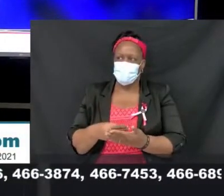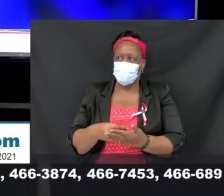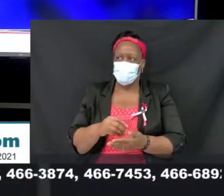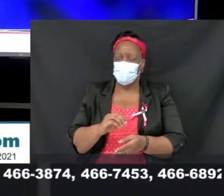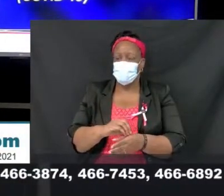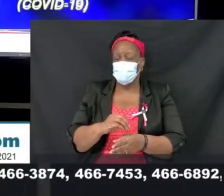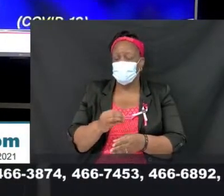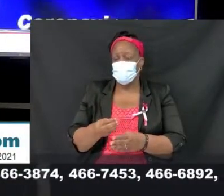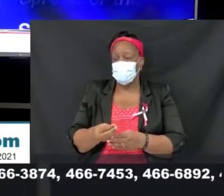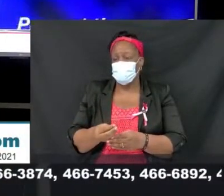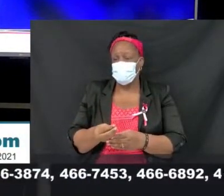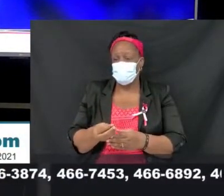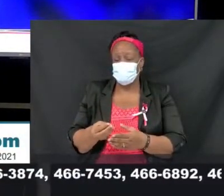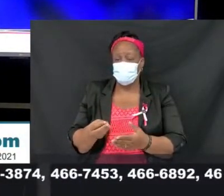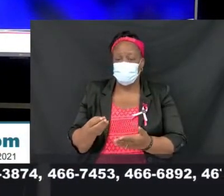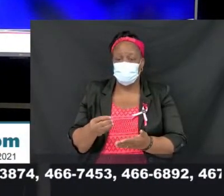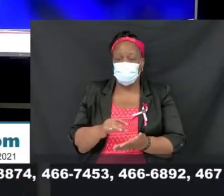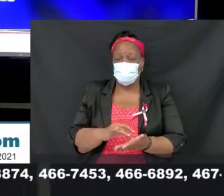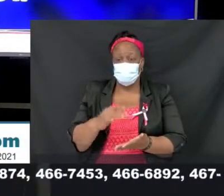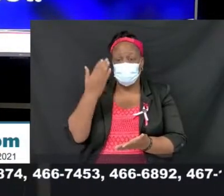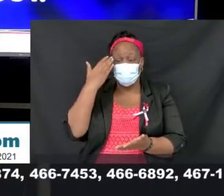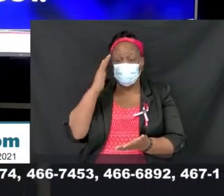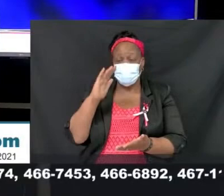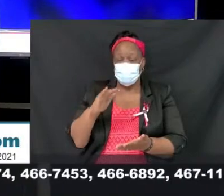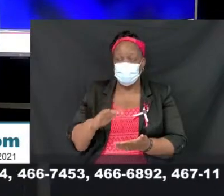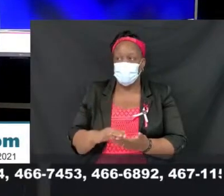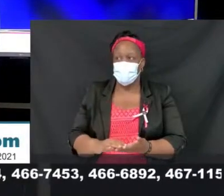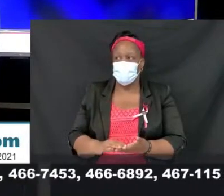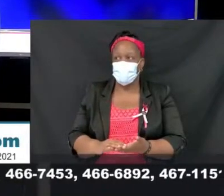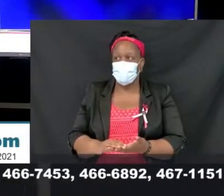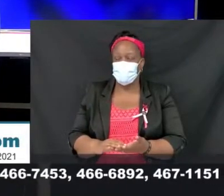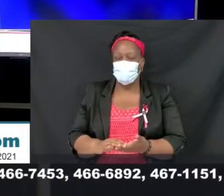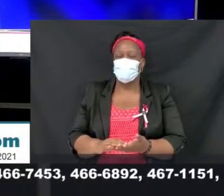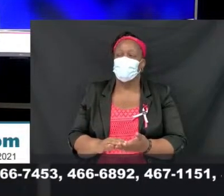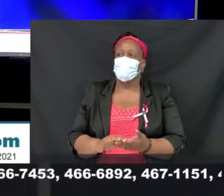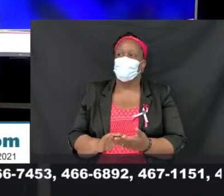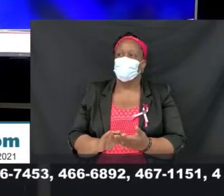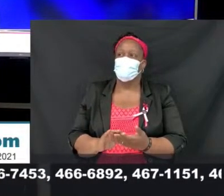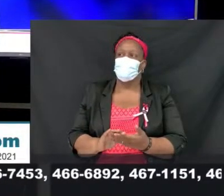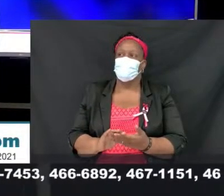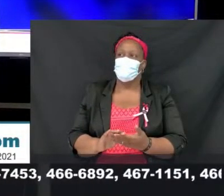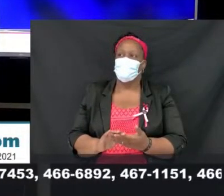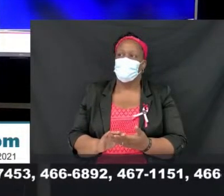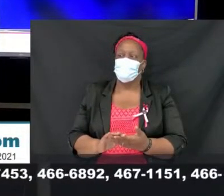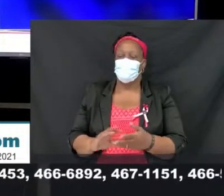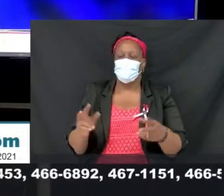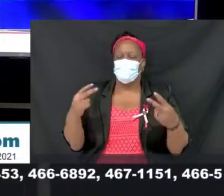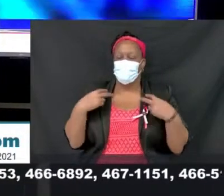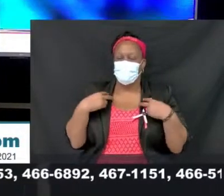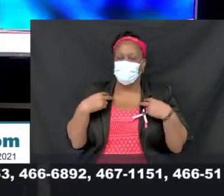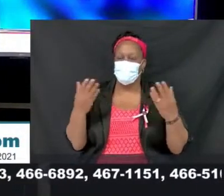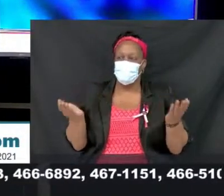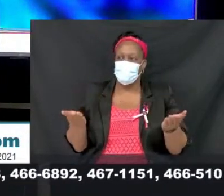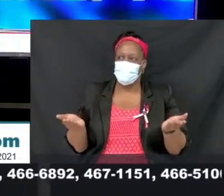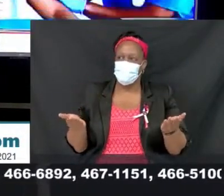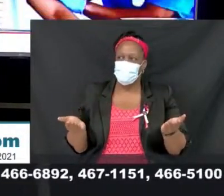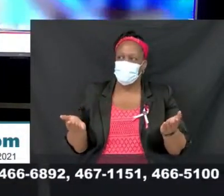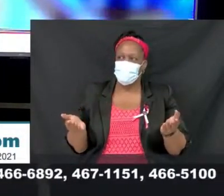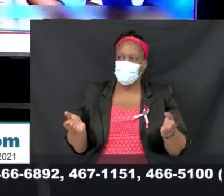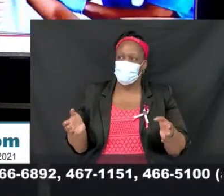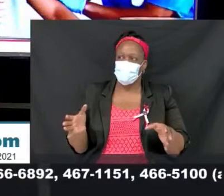to medical expenses. Did St. Kitts and Nevis have the option to sign on